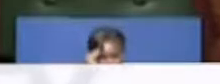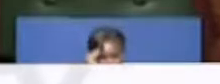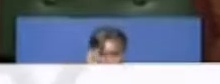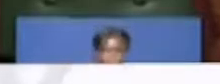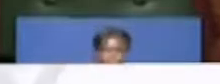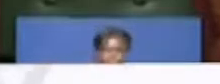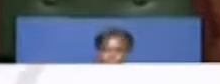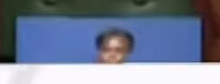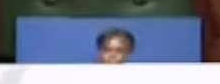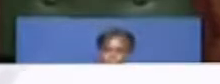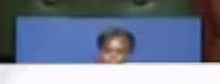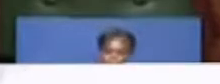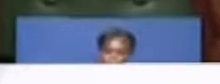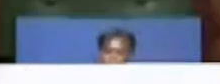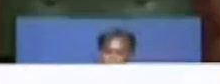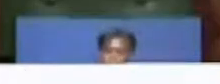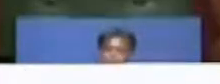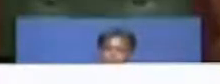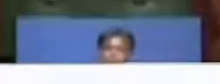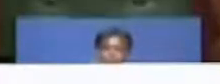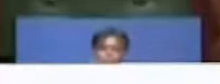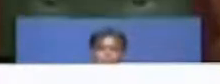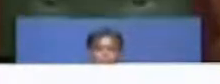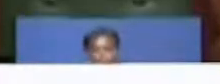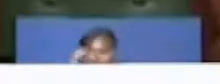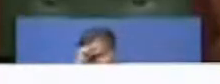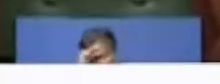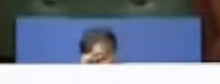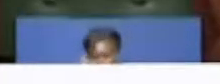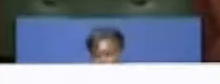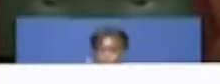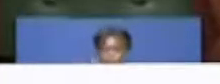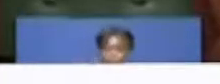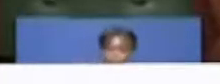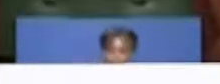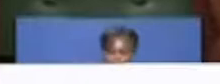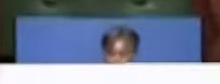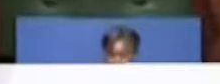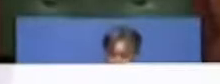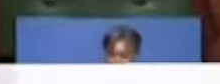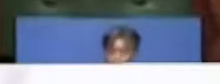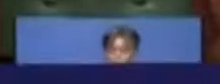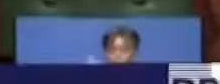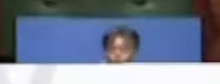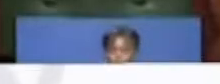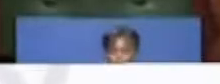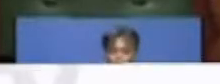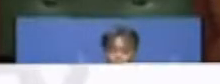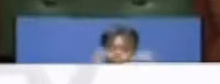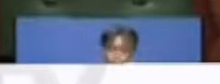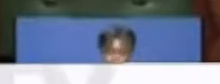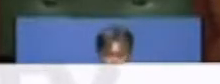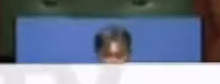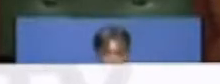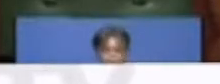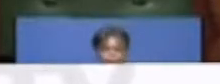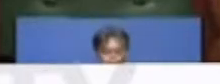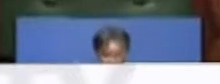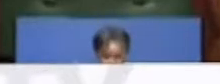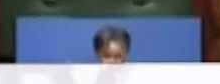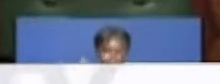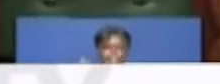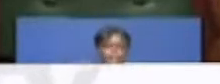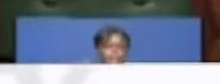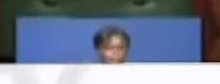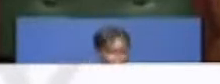action endorsed by several heads of state and government at this year's Global Education Summit, that Kenya was privileged